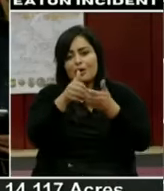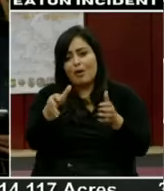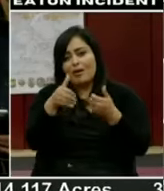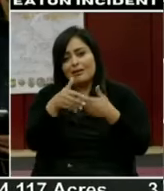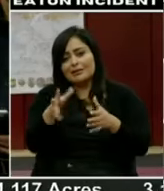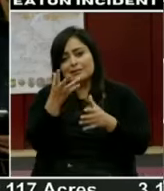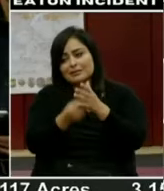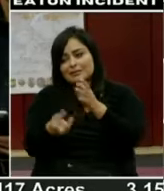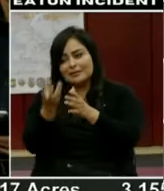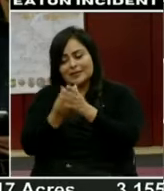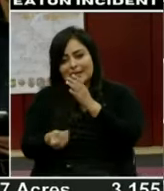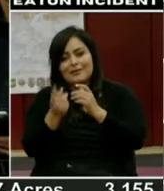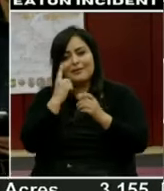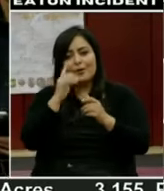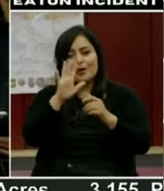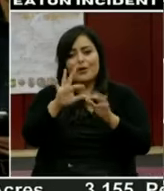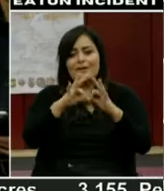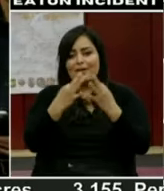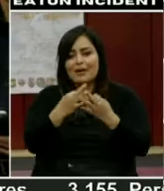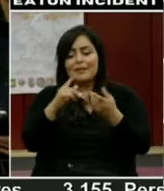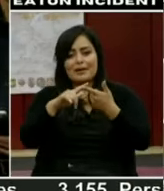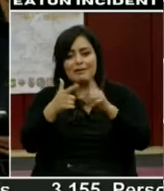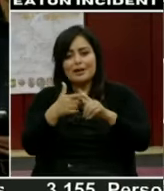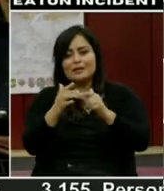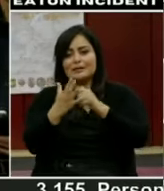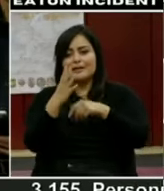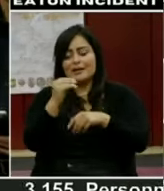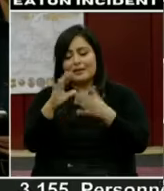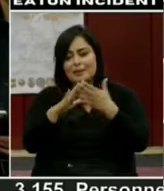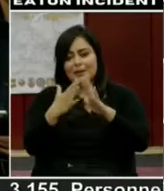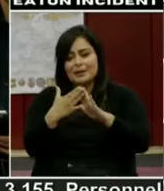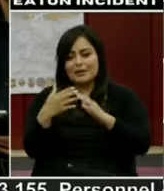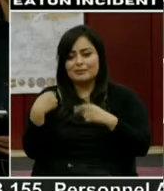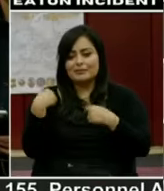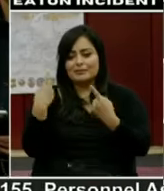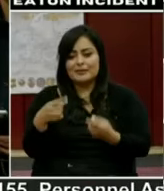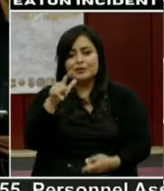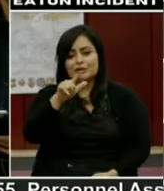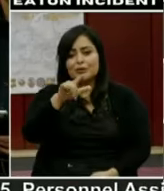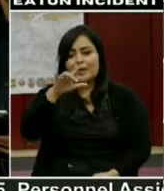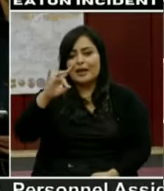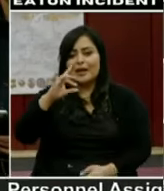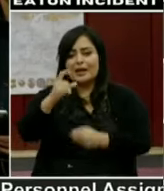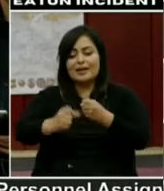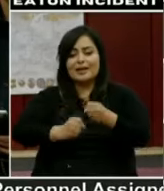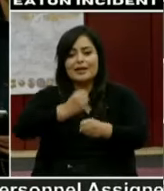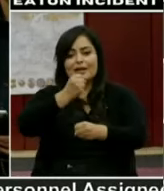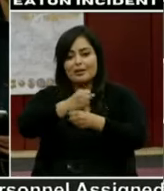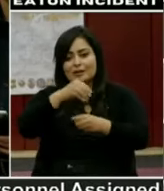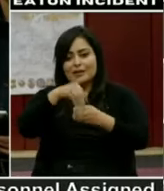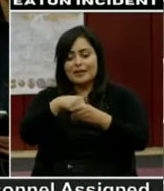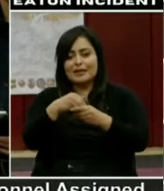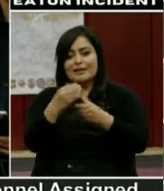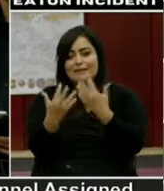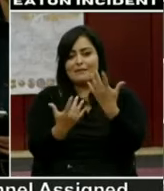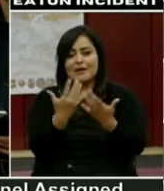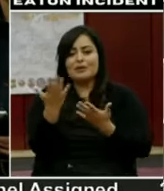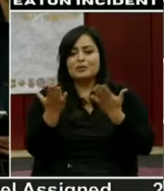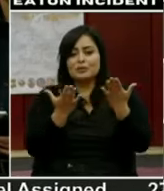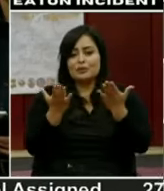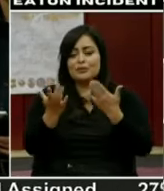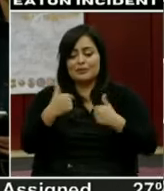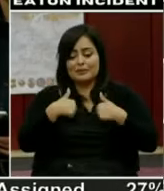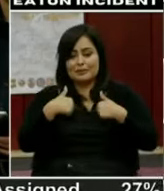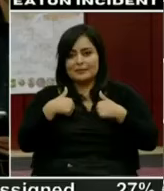the community, and all your family and friends. You know, and after 28 years of in the fire service myself, never